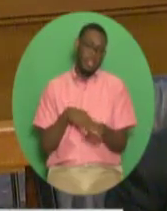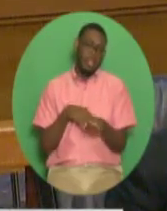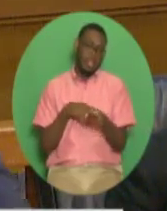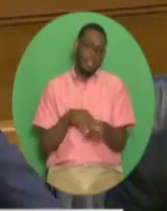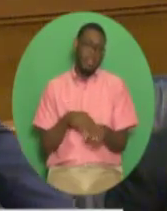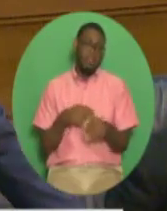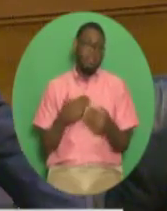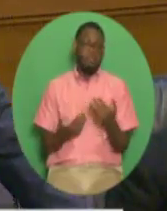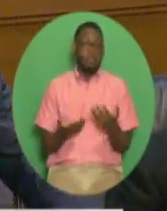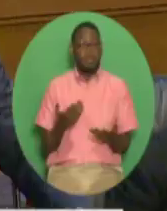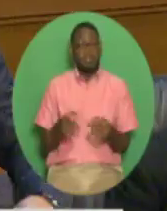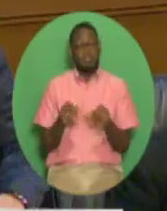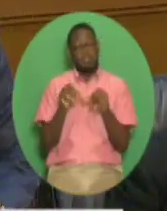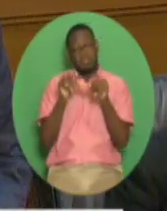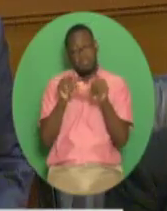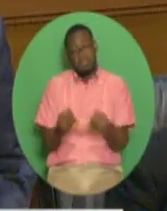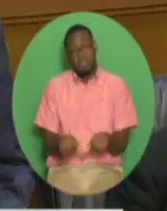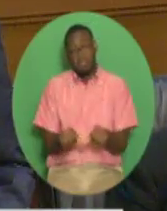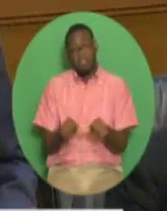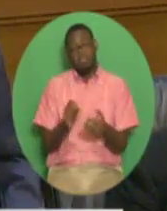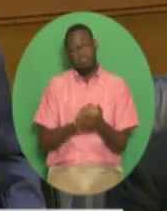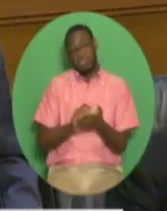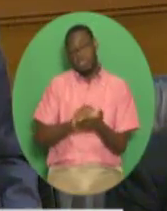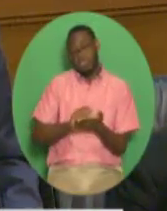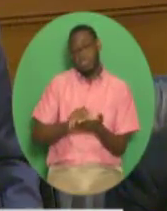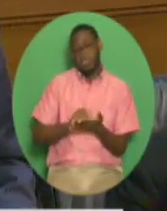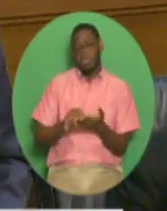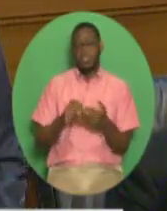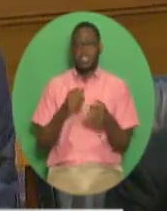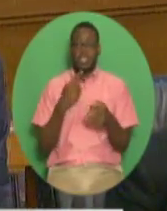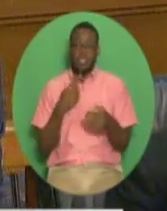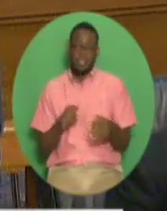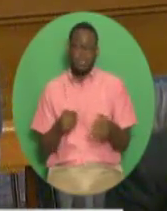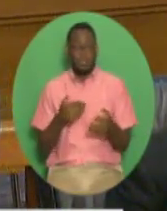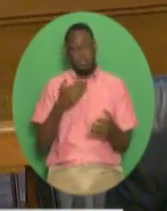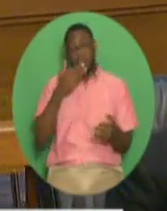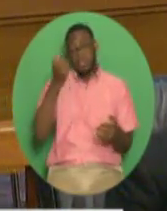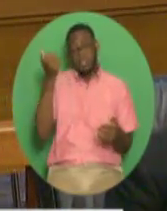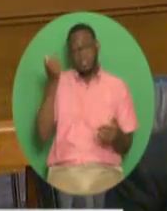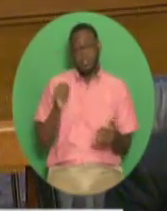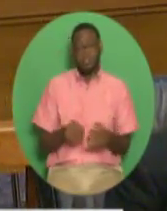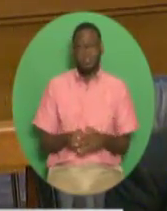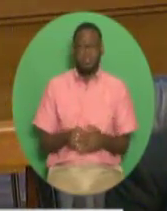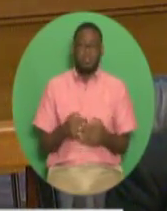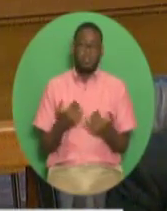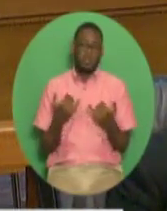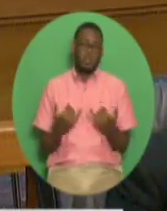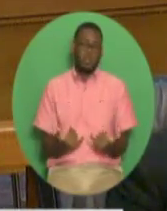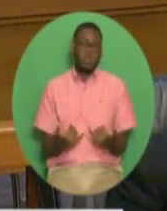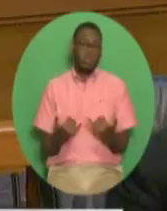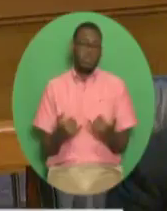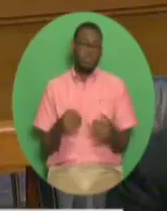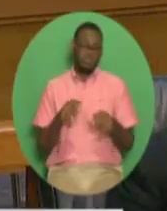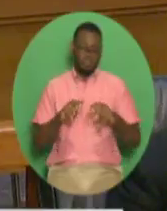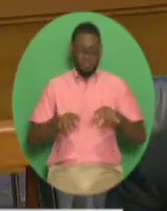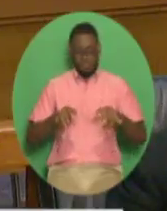I just, looking at the budget, with regards to the development program.